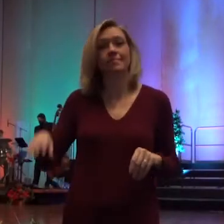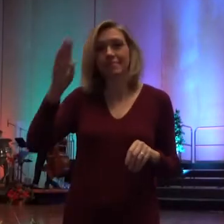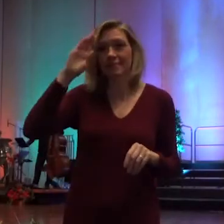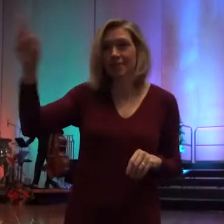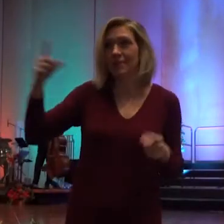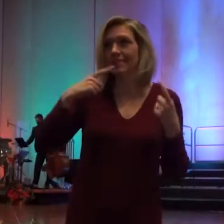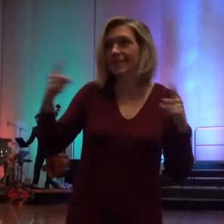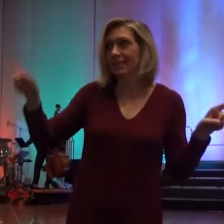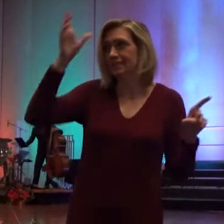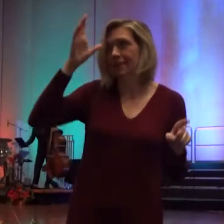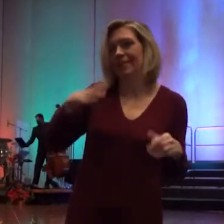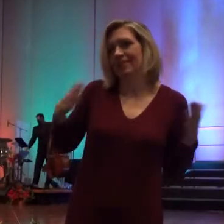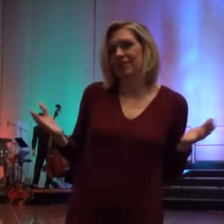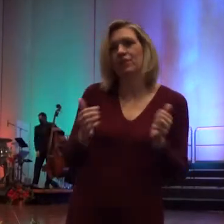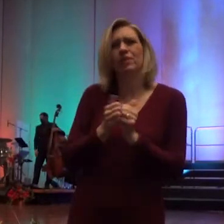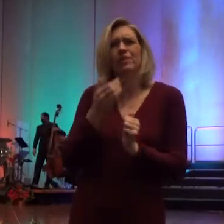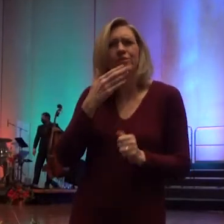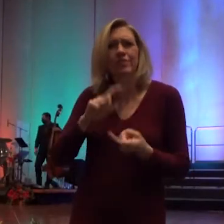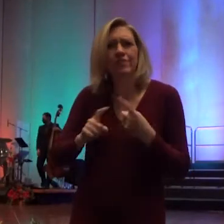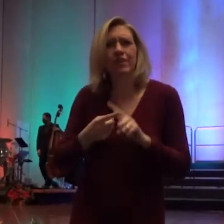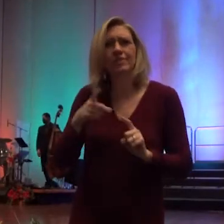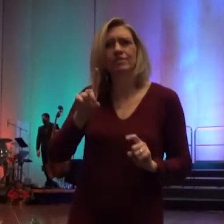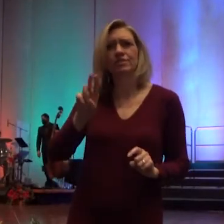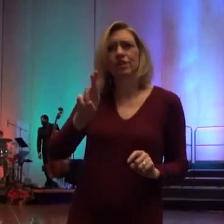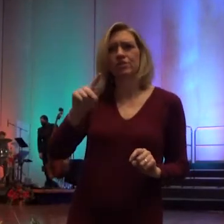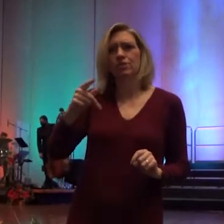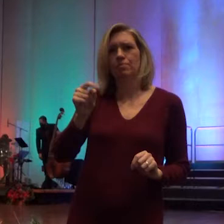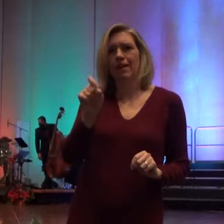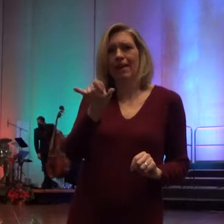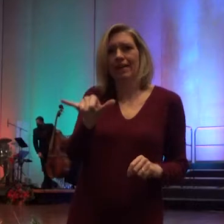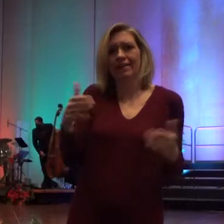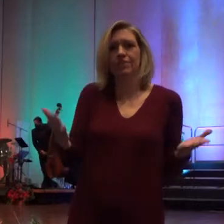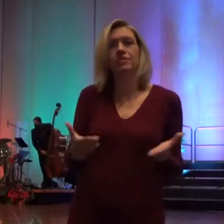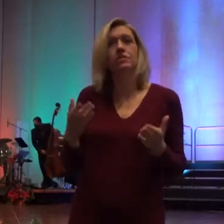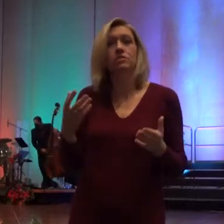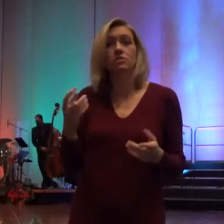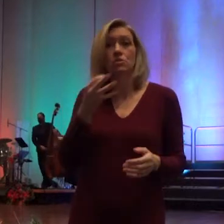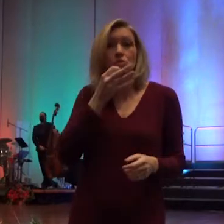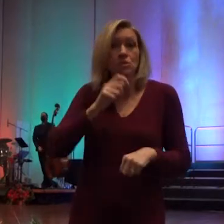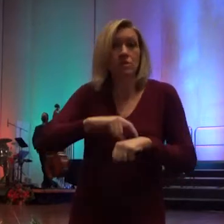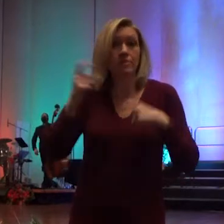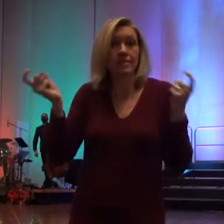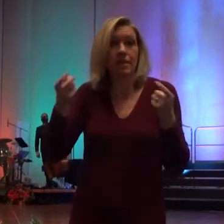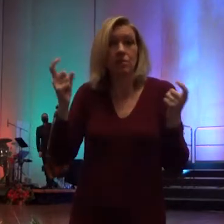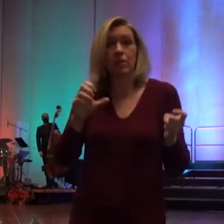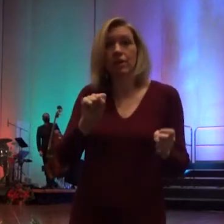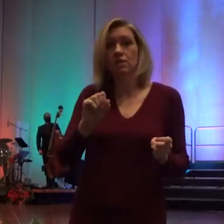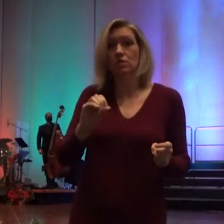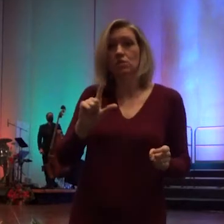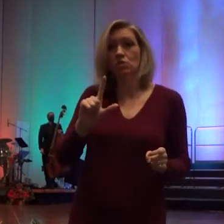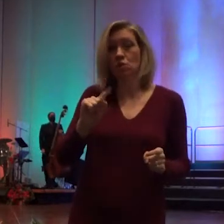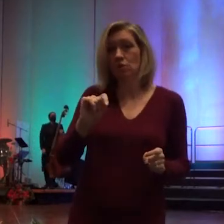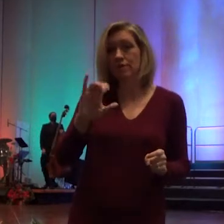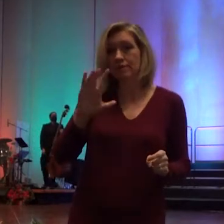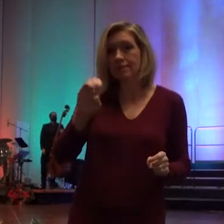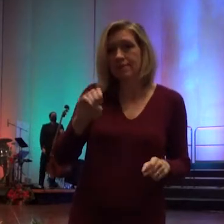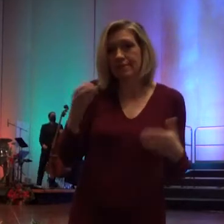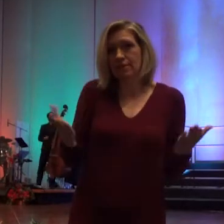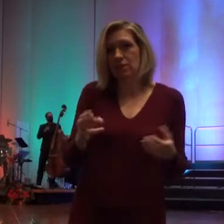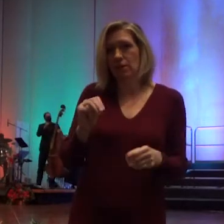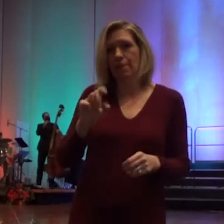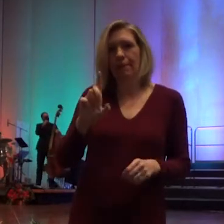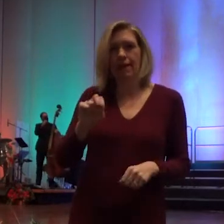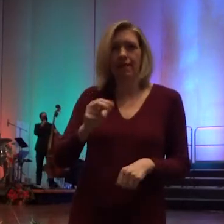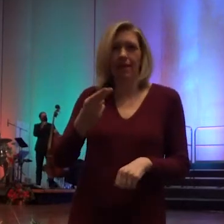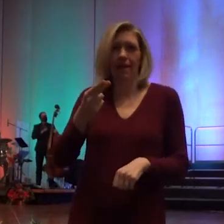Hey, it's the announcement guy. I'm with my good friend Dr. Patty here, and we're about to celebrate the solstice at Mile High Church. The time of solstice